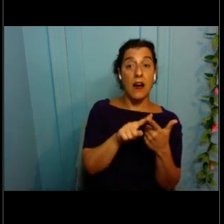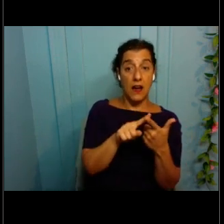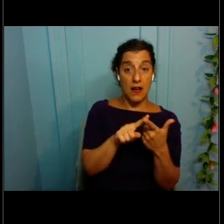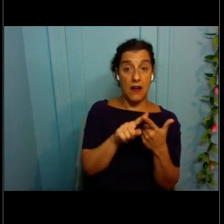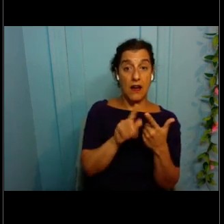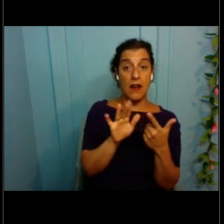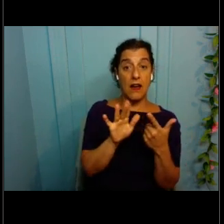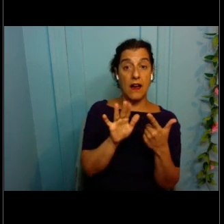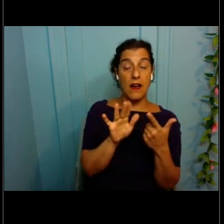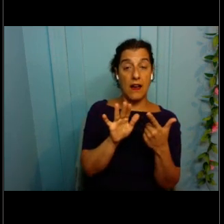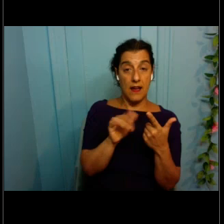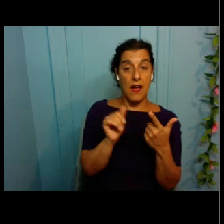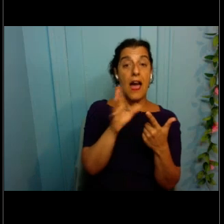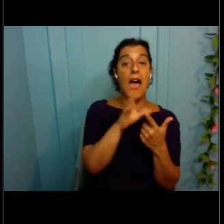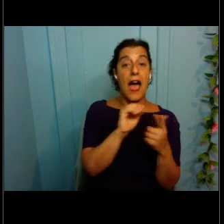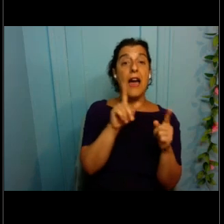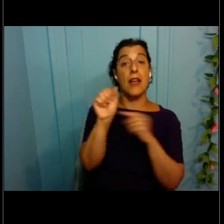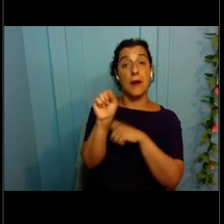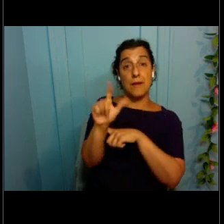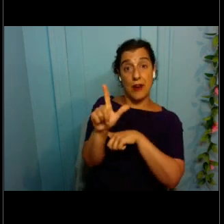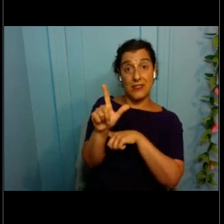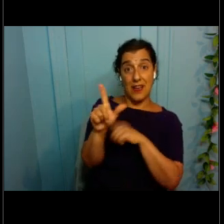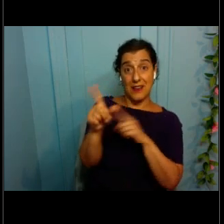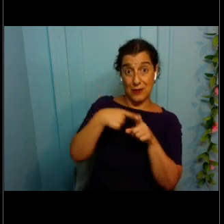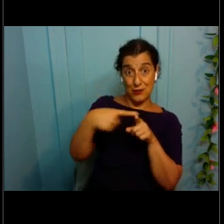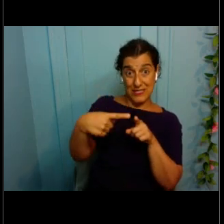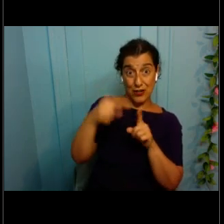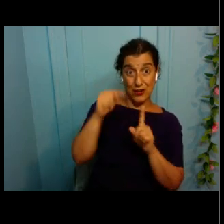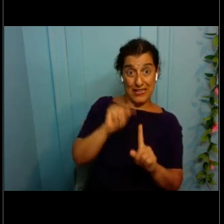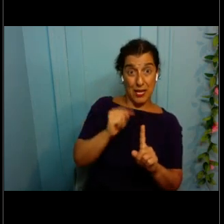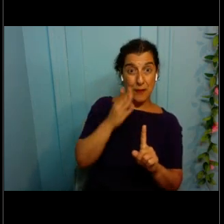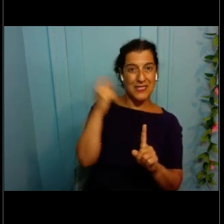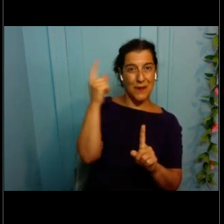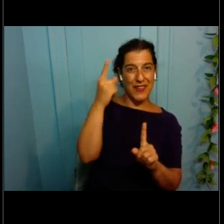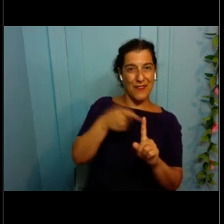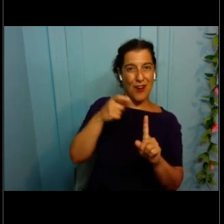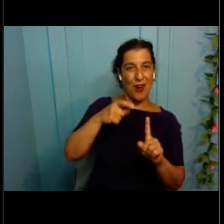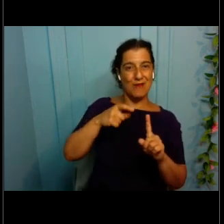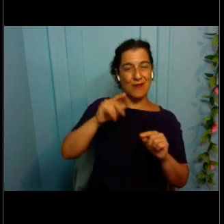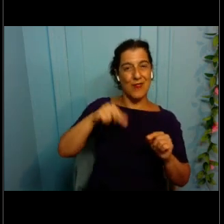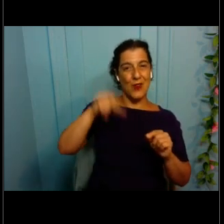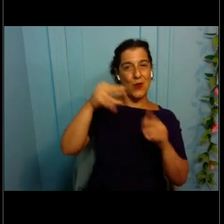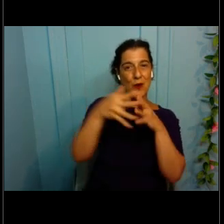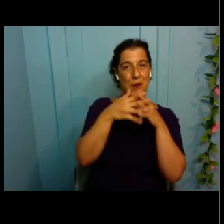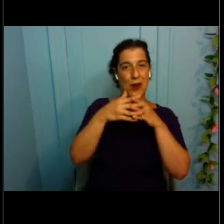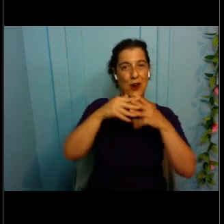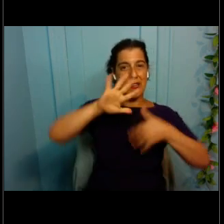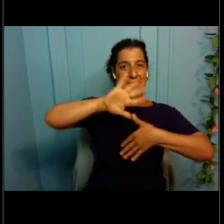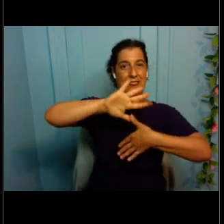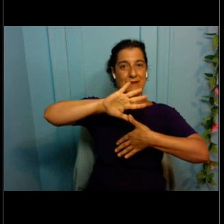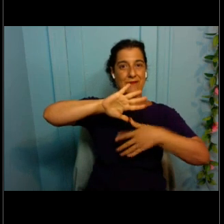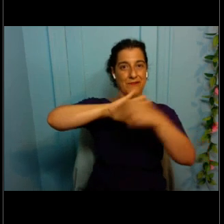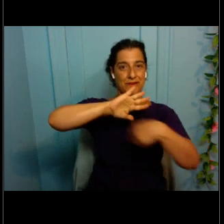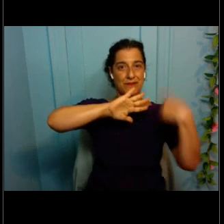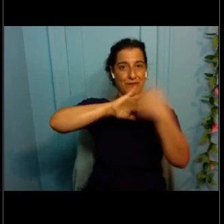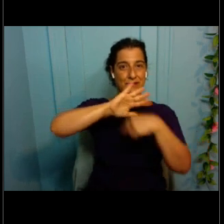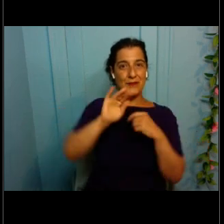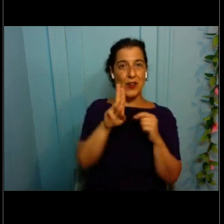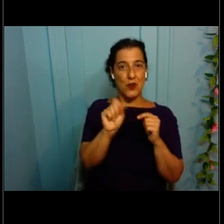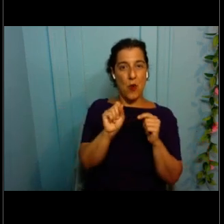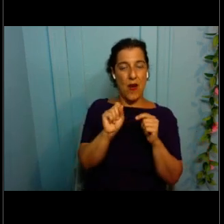and American Sign Language, particularly because I'm thinking from a North American or US context. And